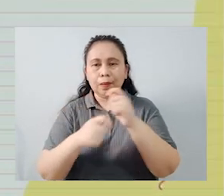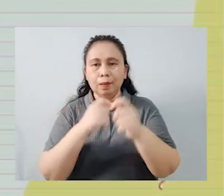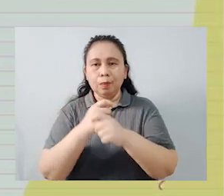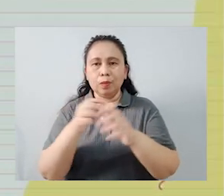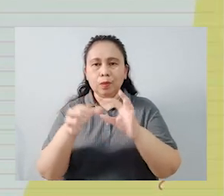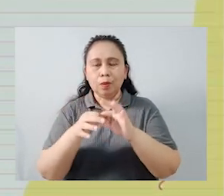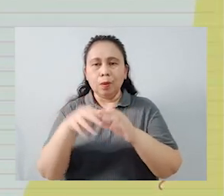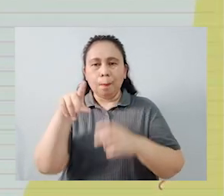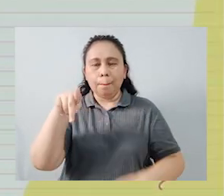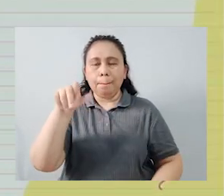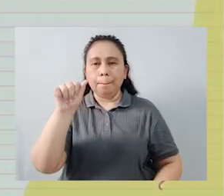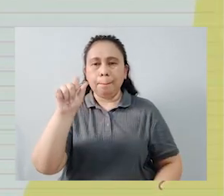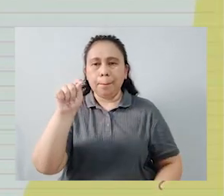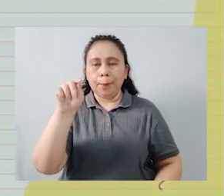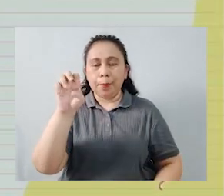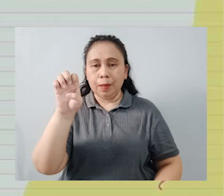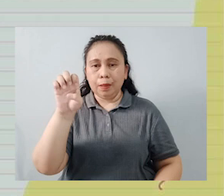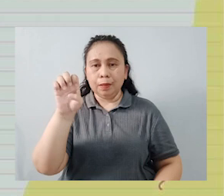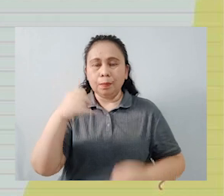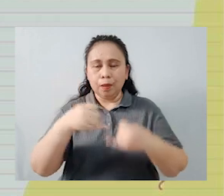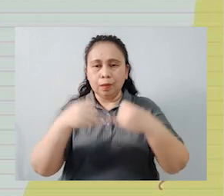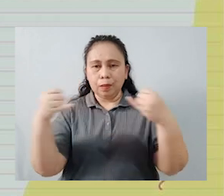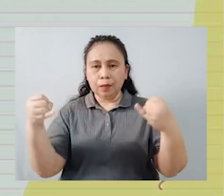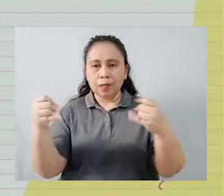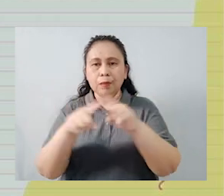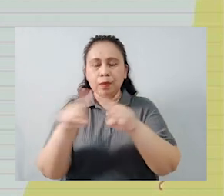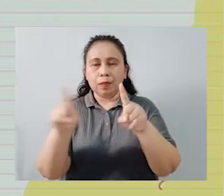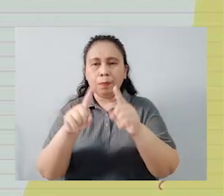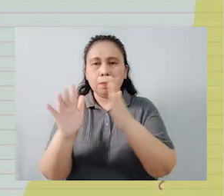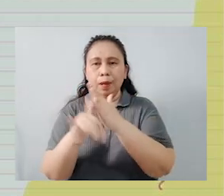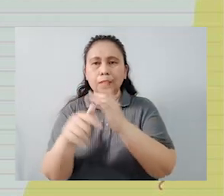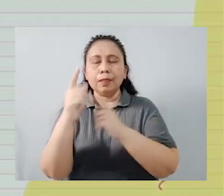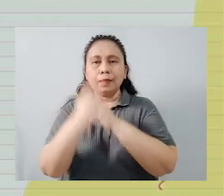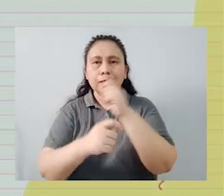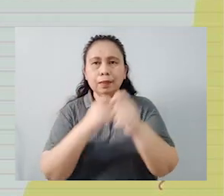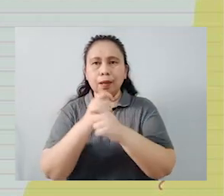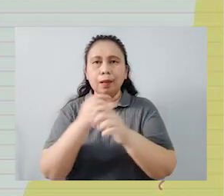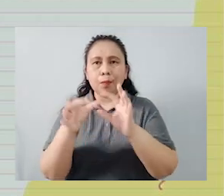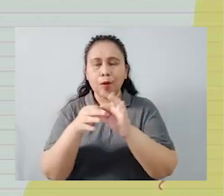boundaries, which are differentiated by type of movement they exhibit.